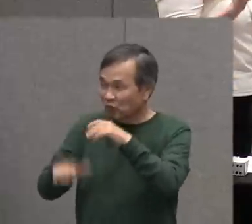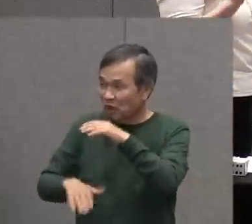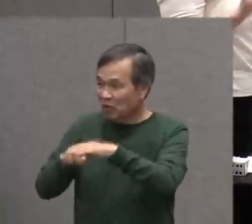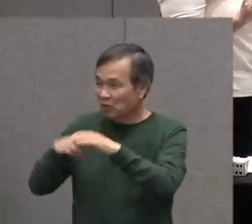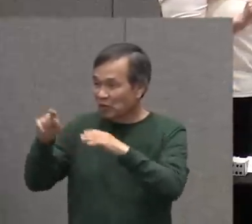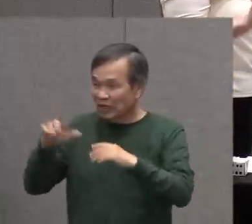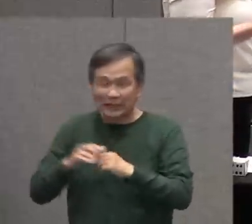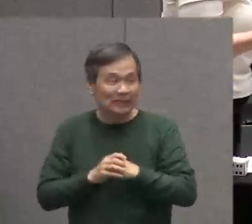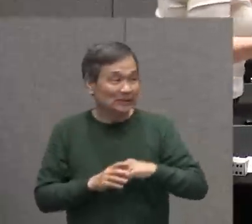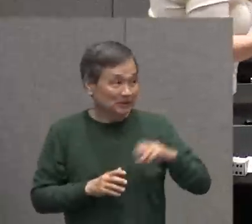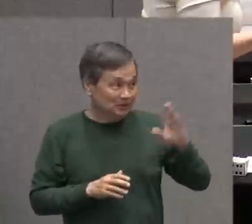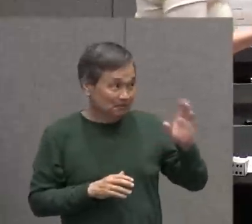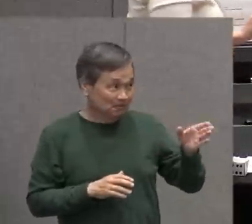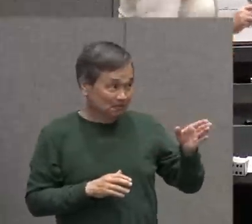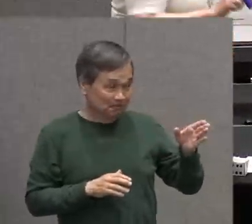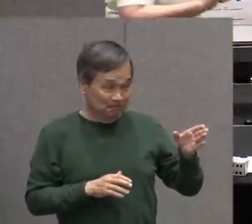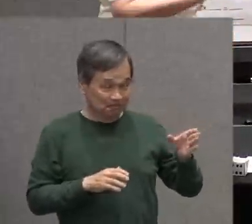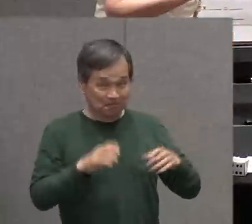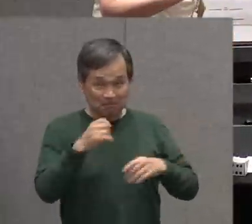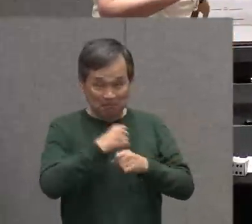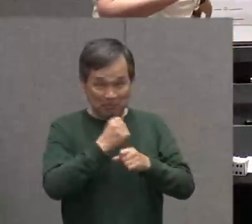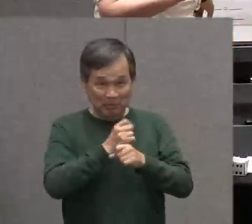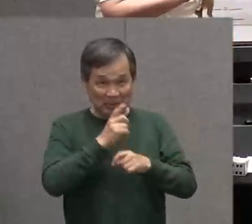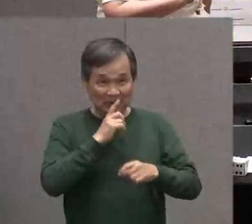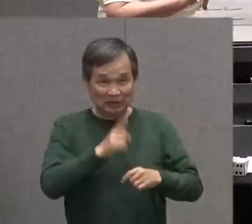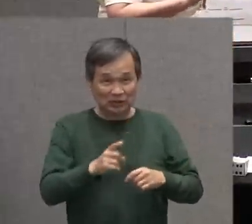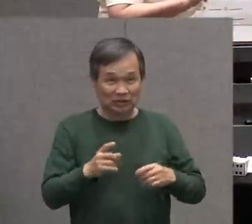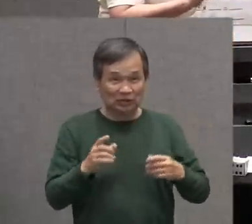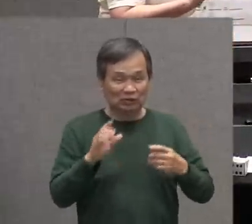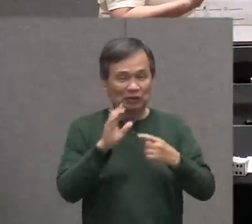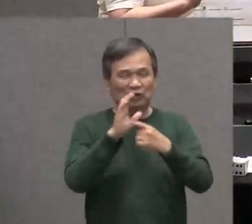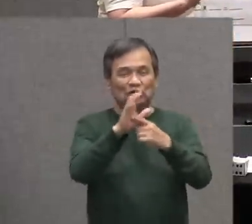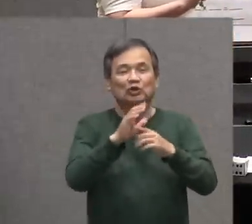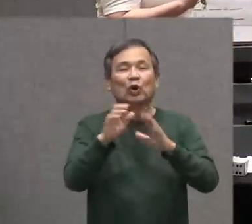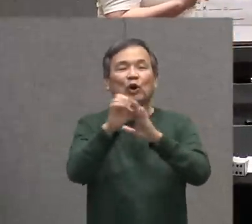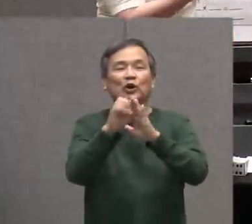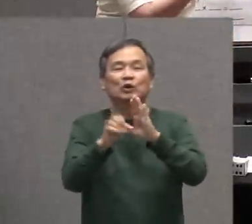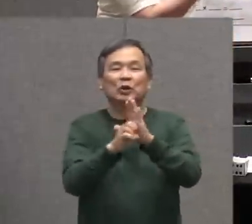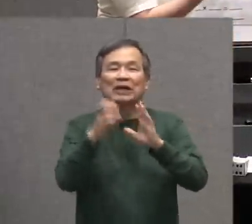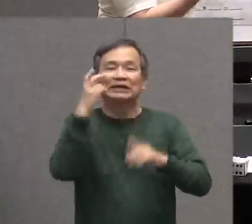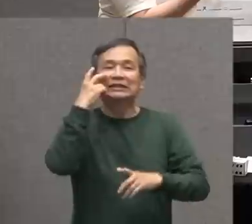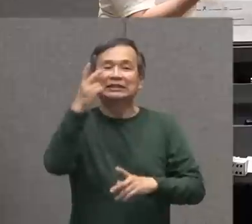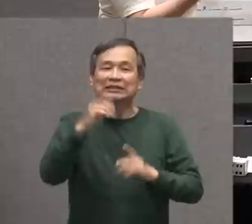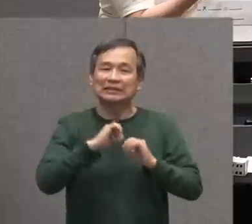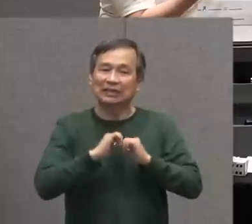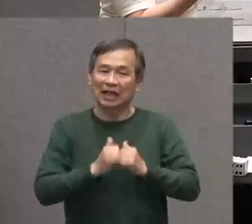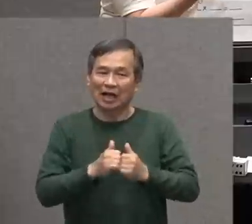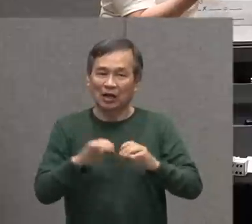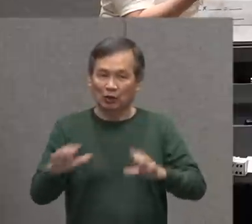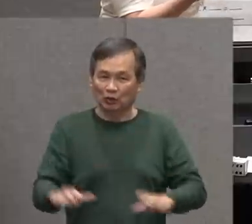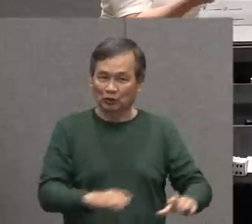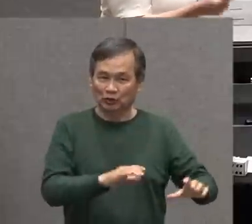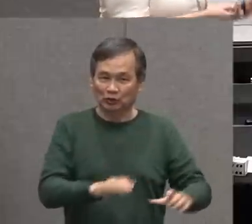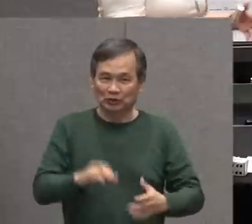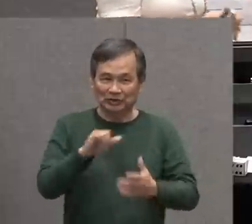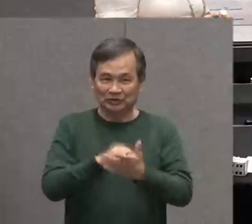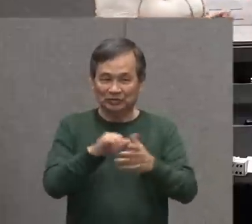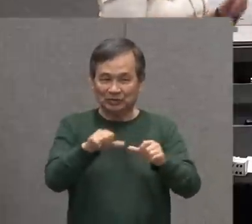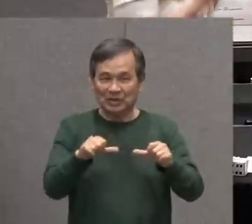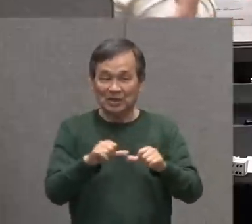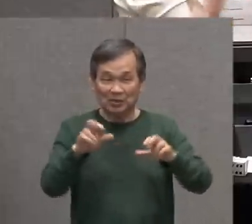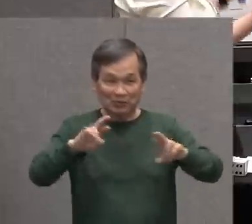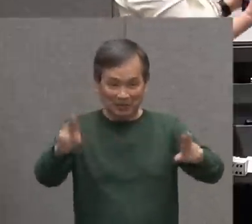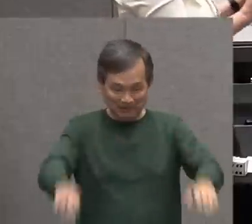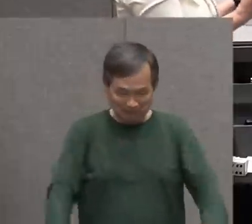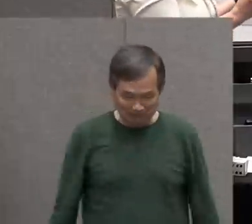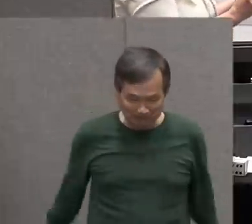we roll our dice, we're also going to be creating an equation down here so that you can kind of see how we're determining how that area is going to look. All